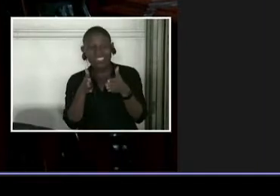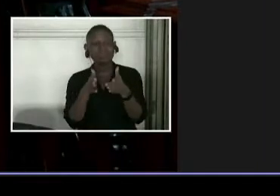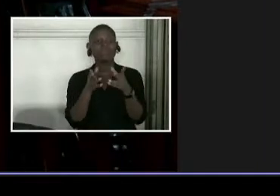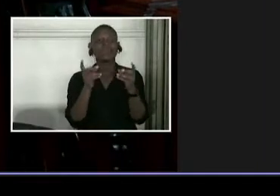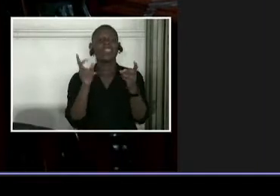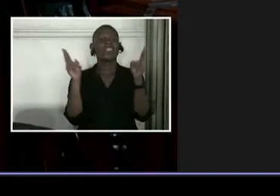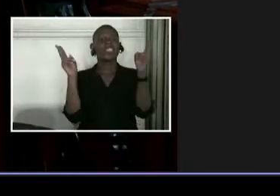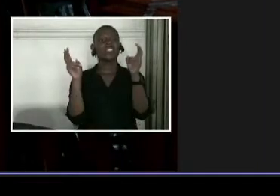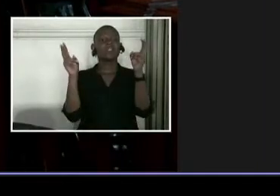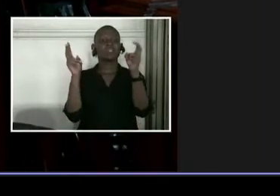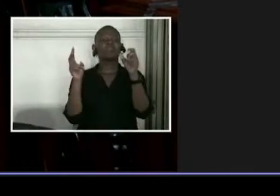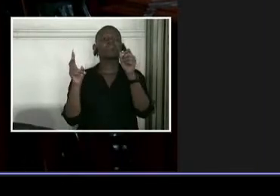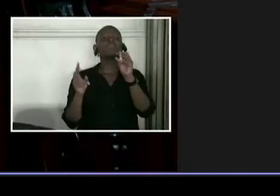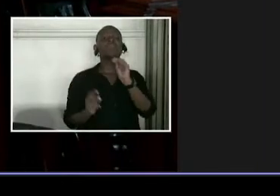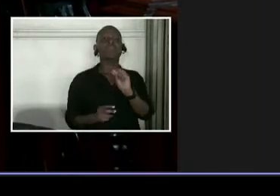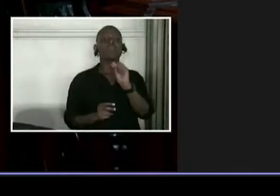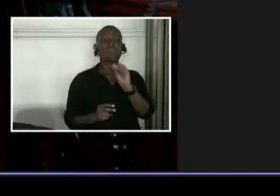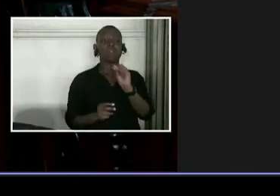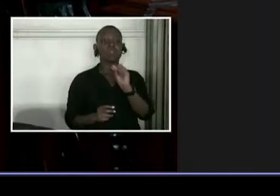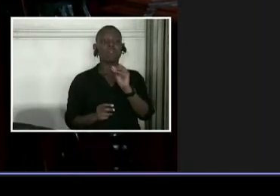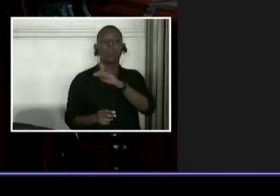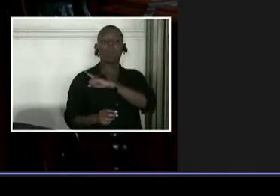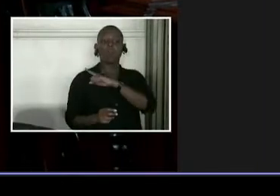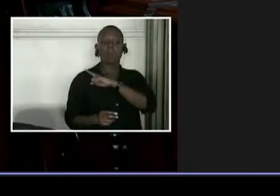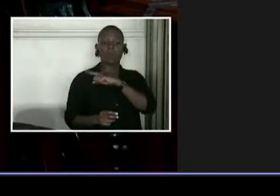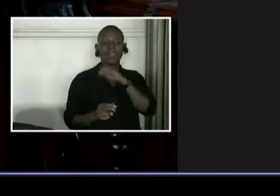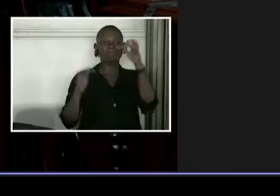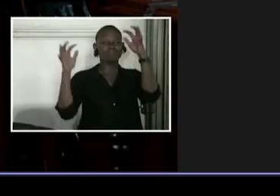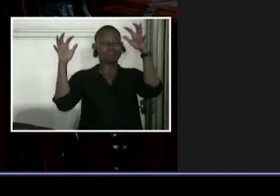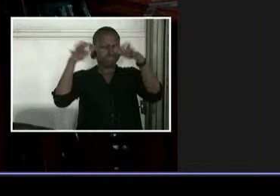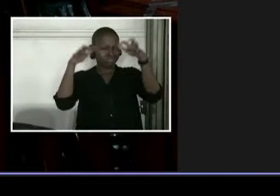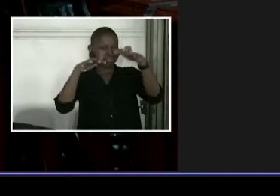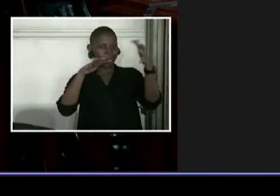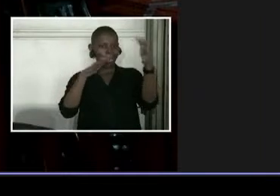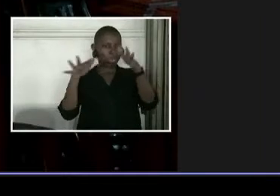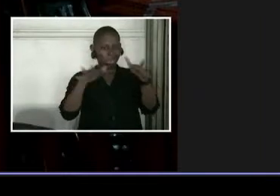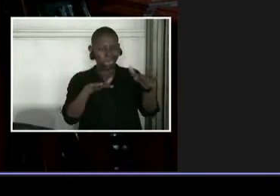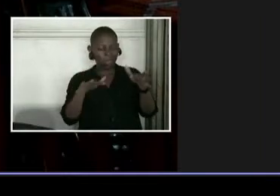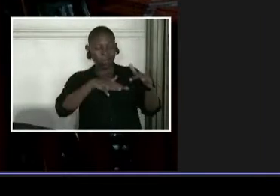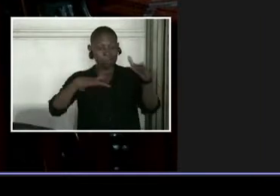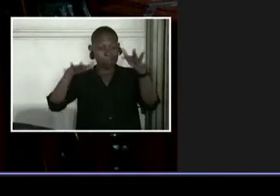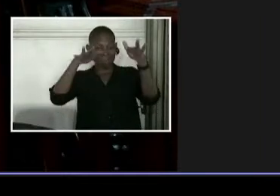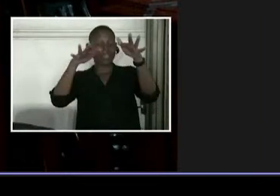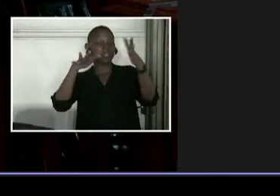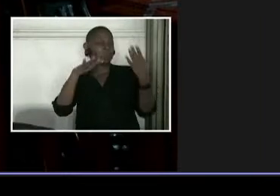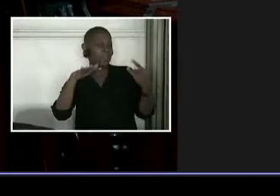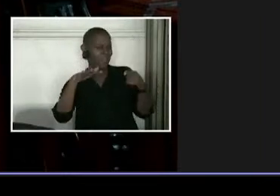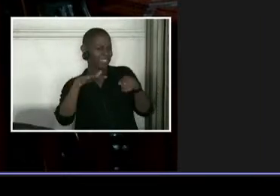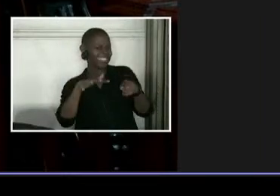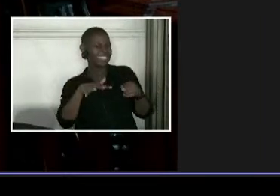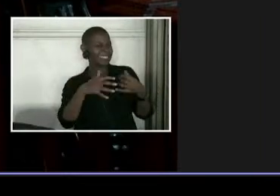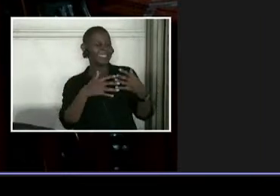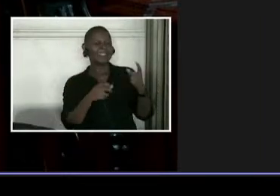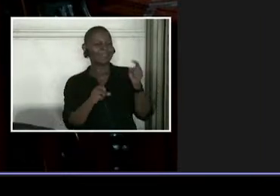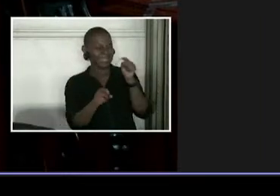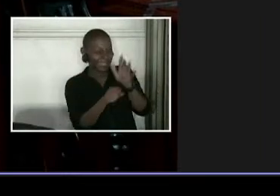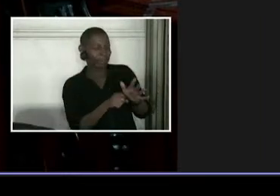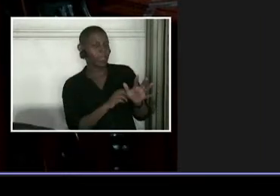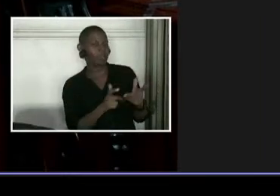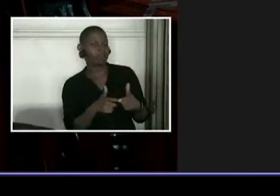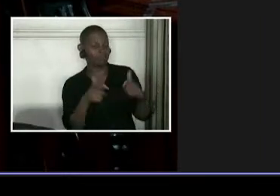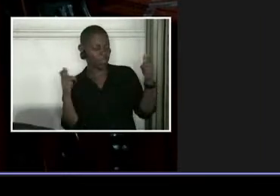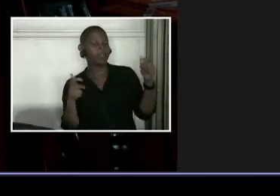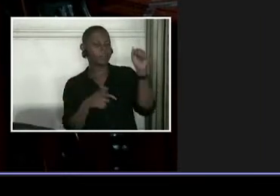of relief effort following recent floods. The floods necessitated an immediate response. As we have pointed out in